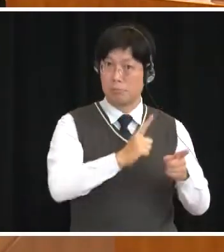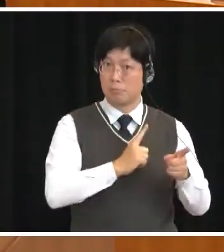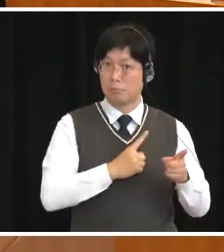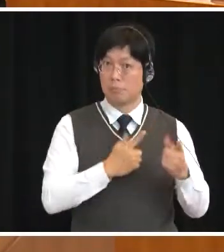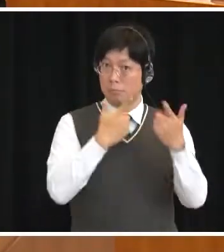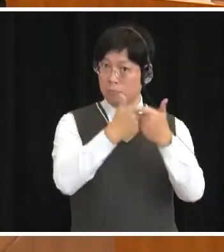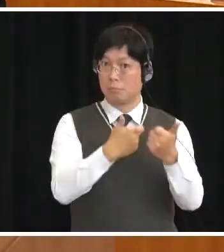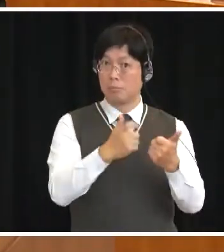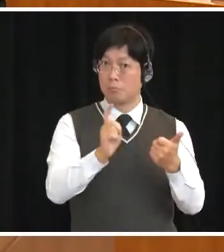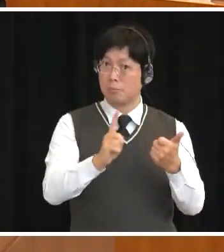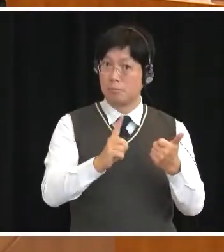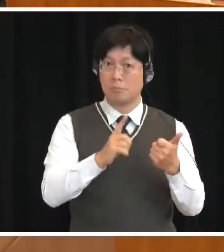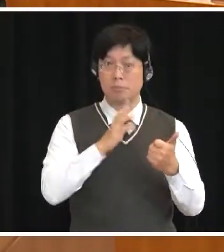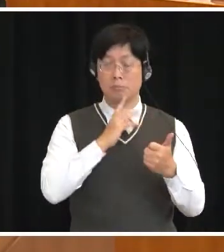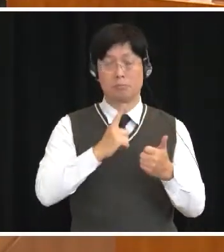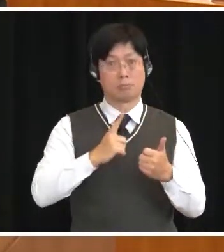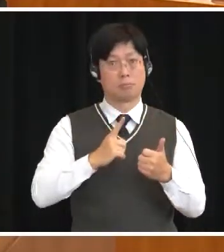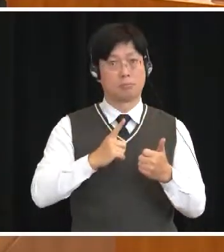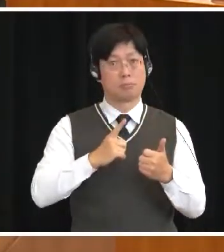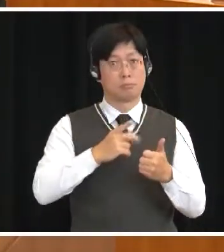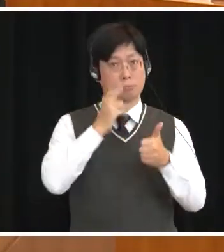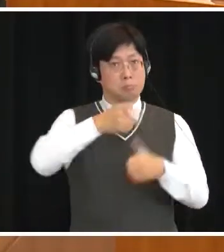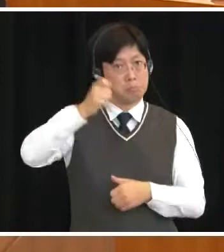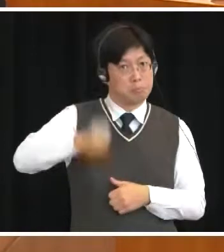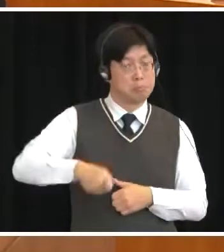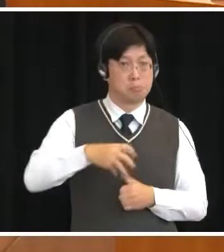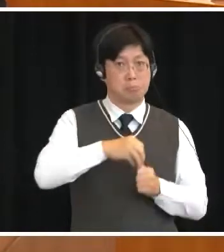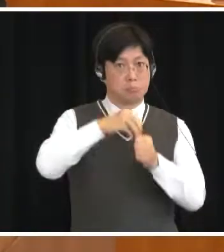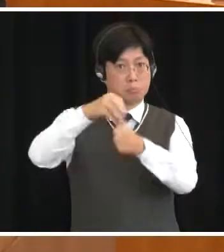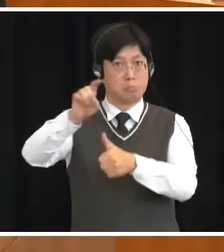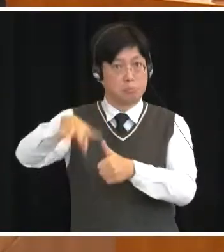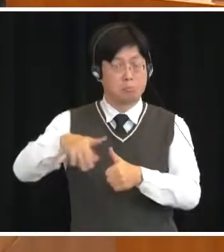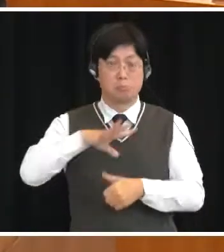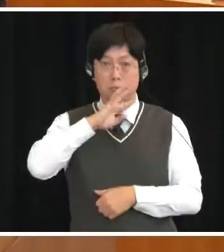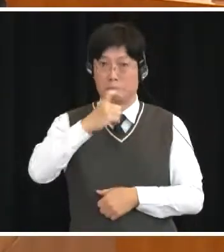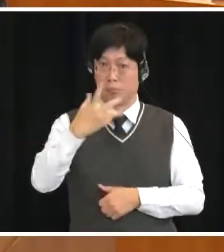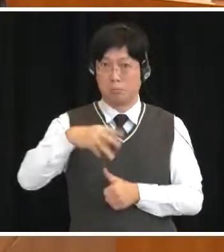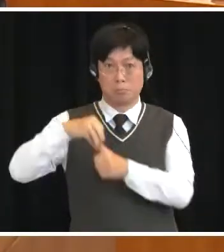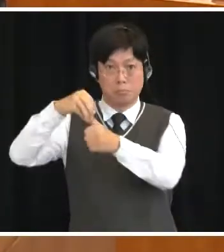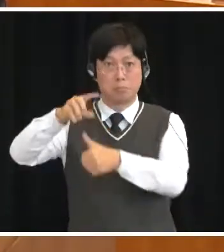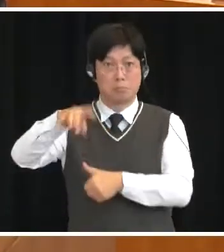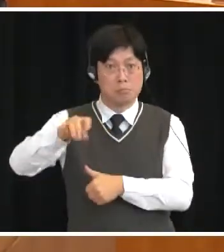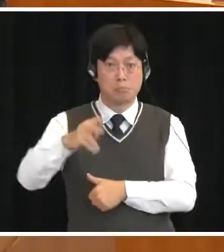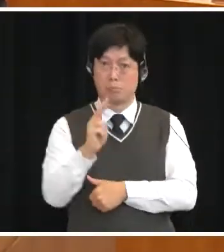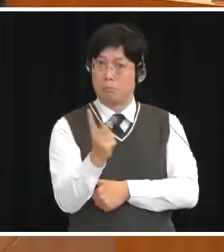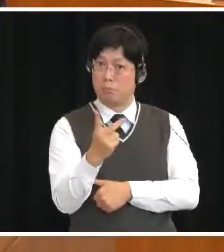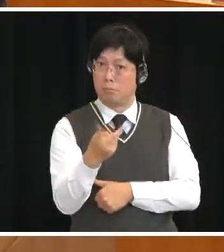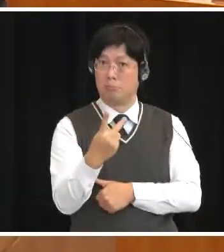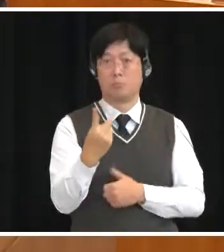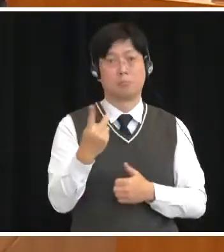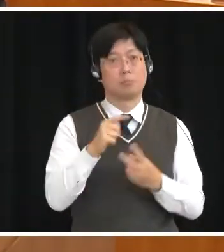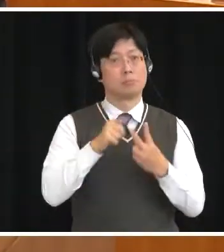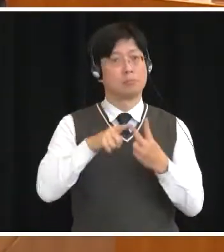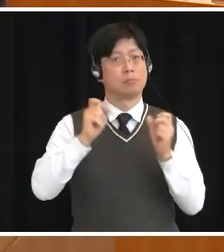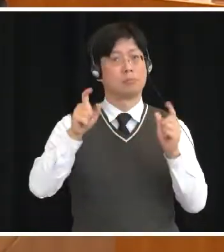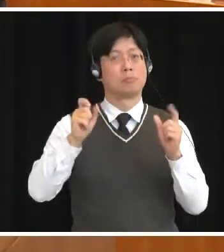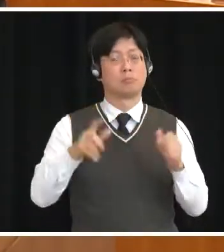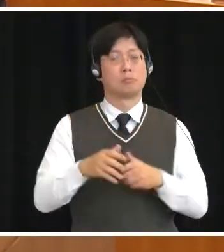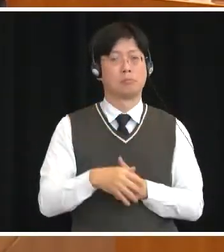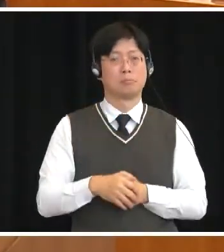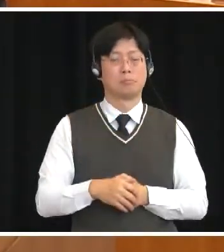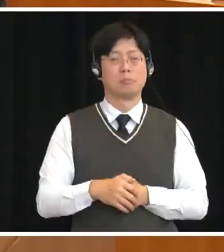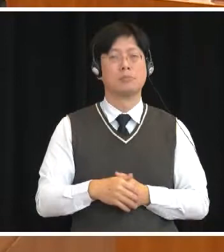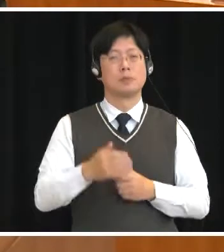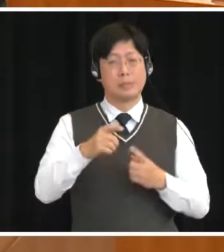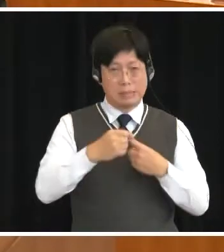For a 16-year-old, what kind of decisions would you make? For an 18-year-old, what kind of decision